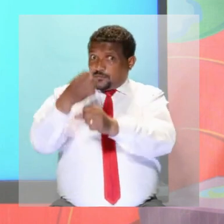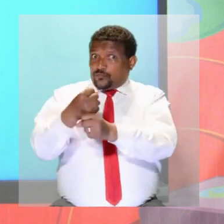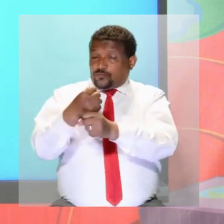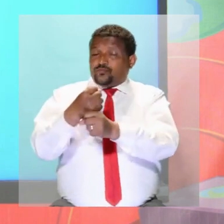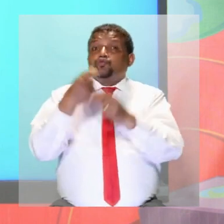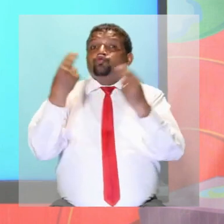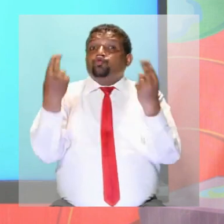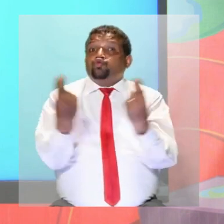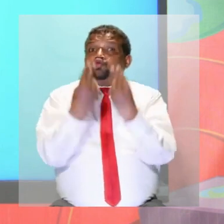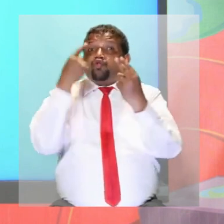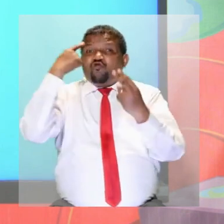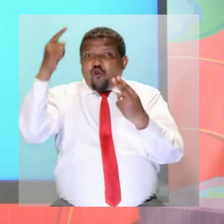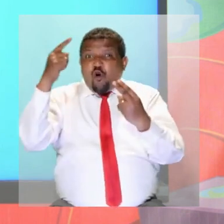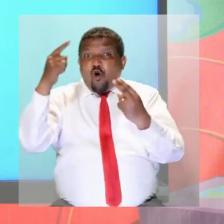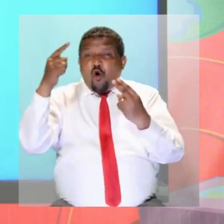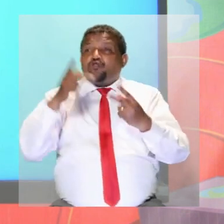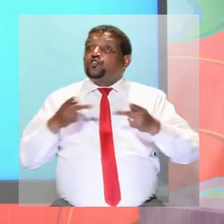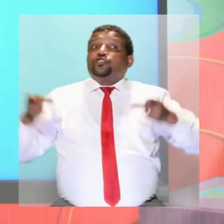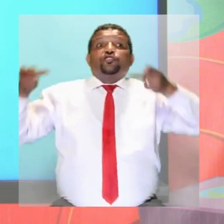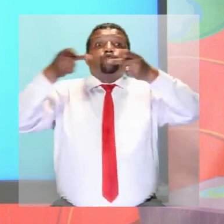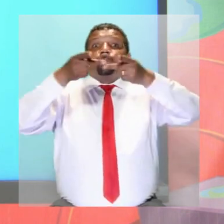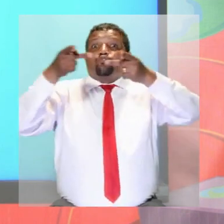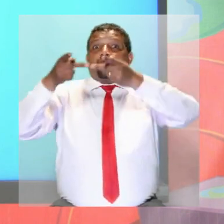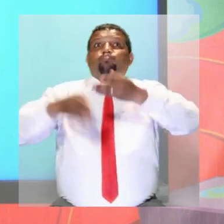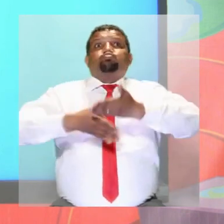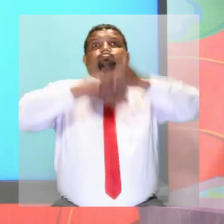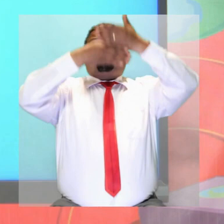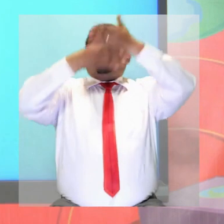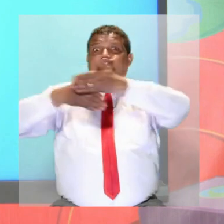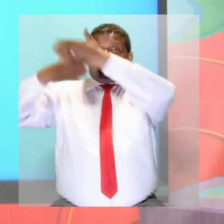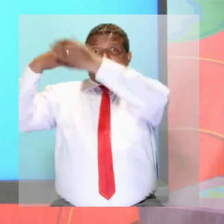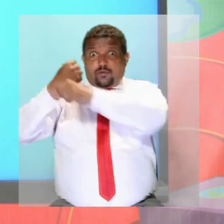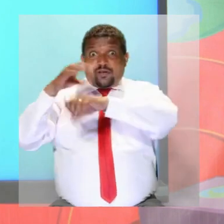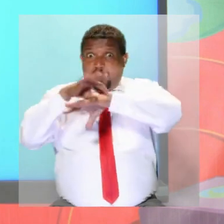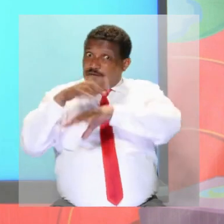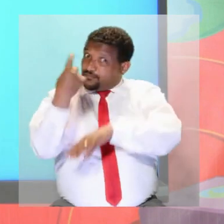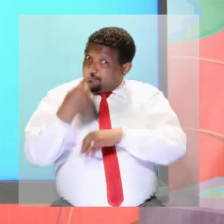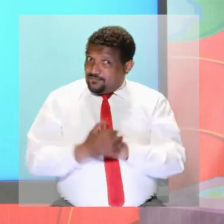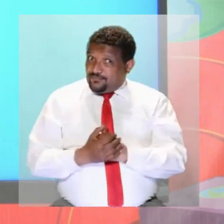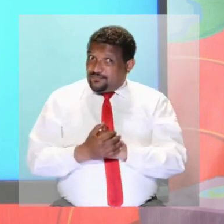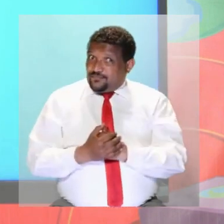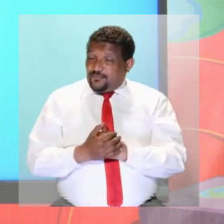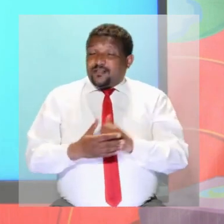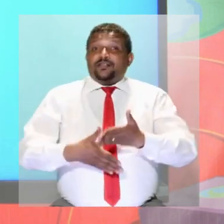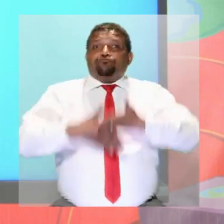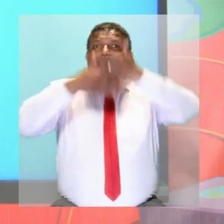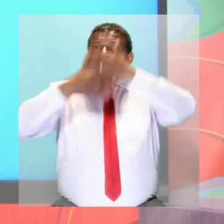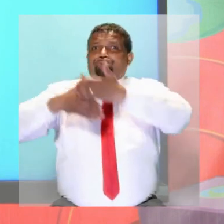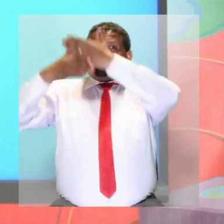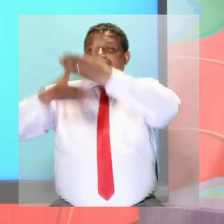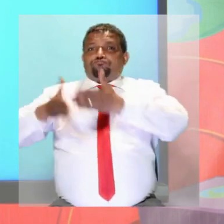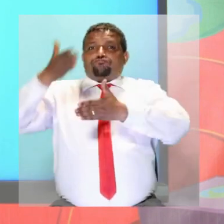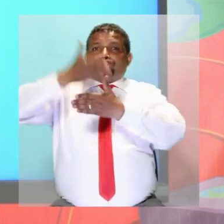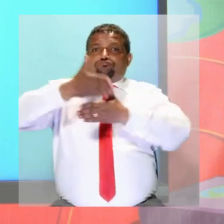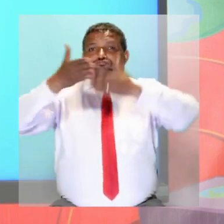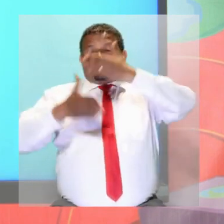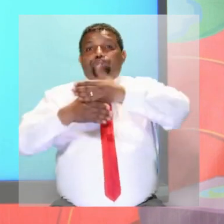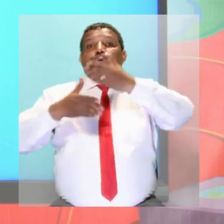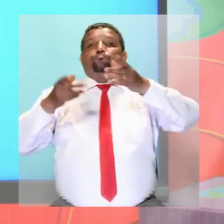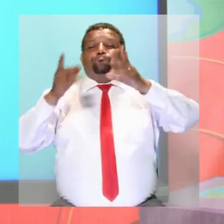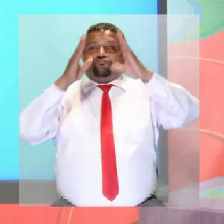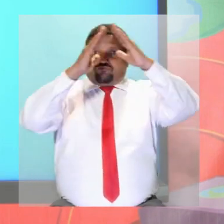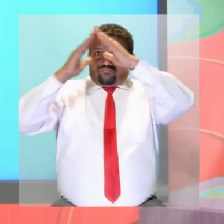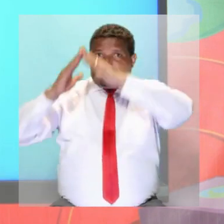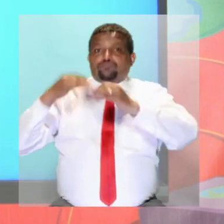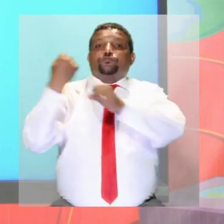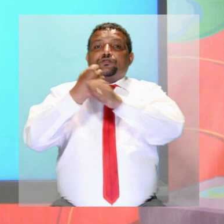we use for sites of buildings, the land that we see, the land that we use for a site of building